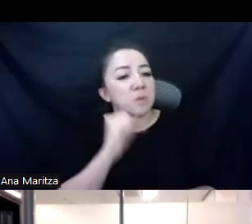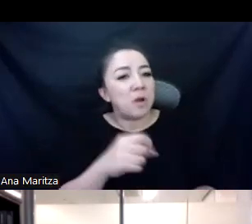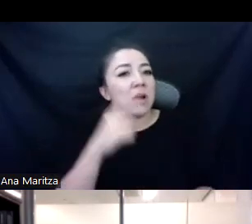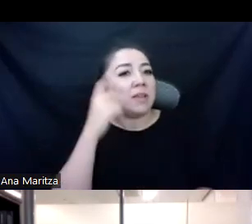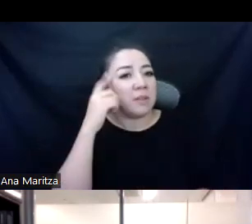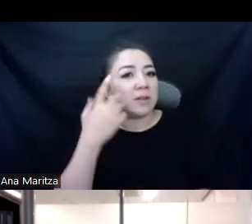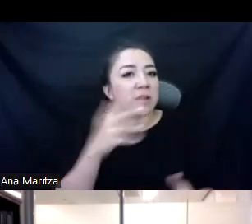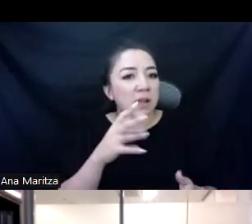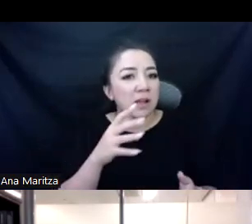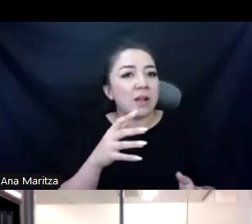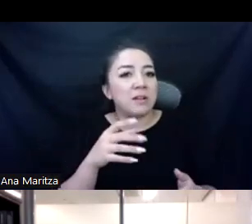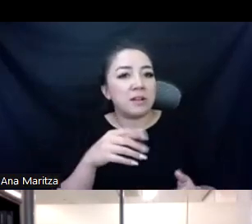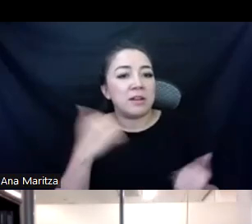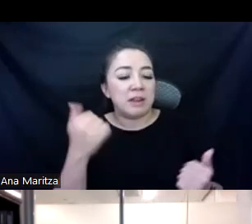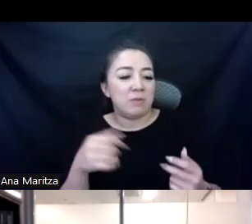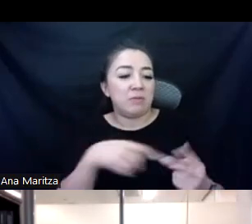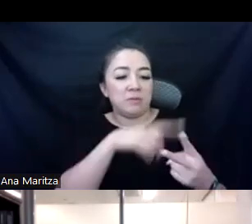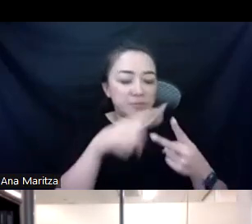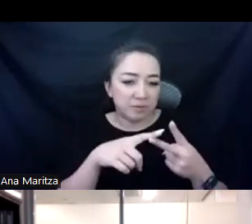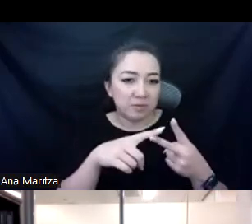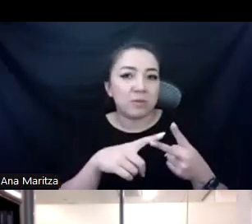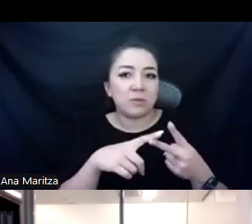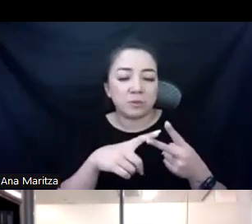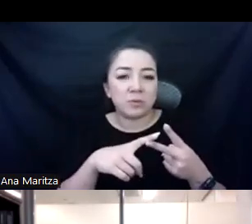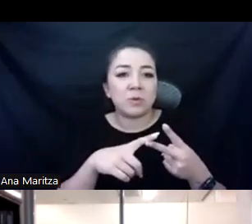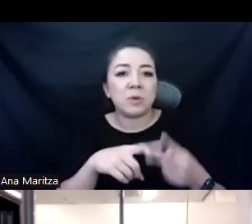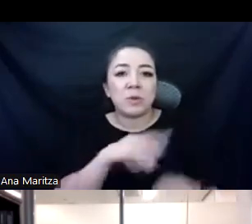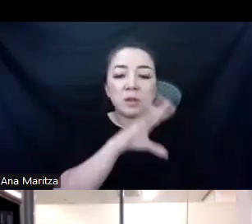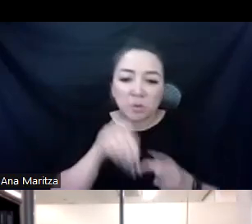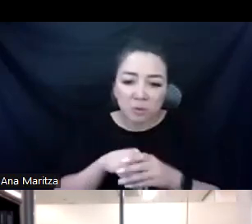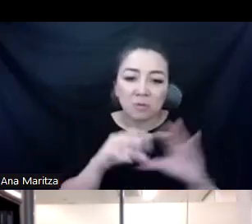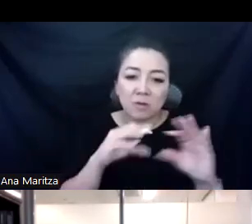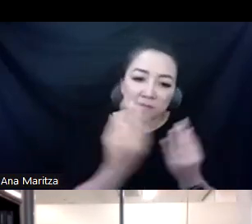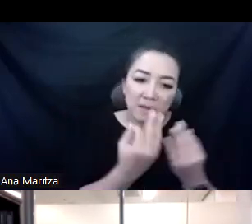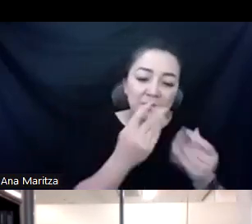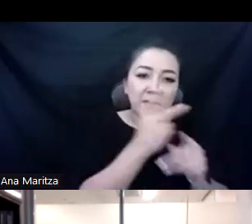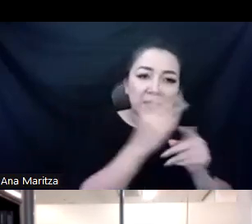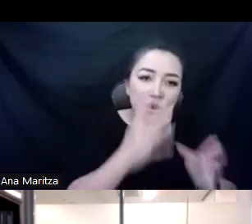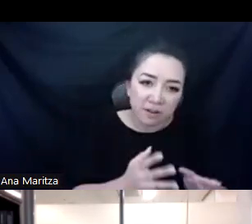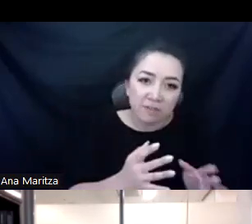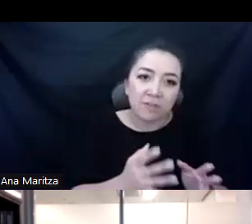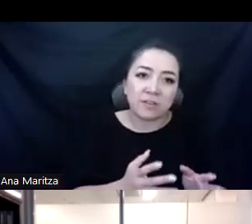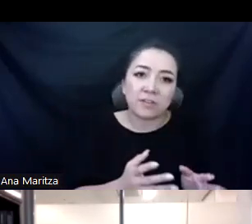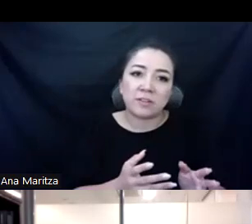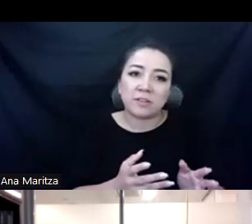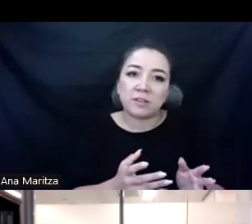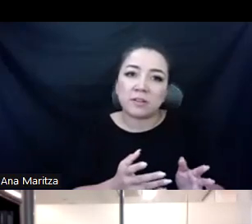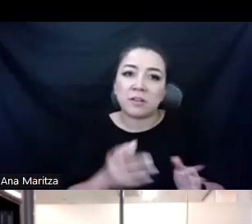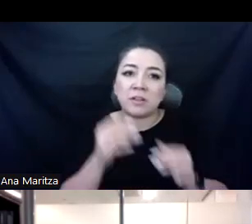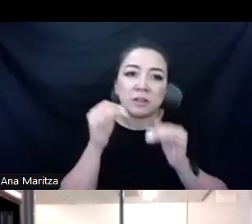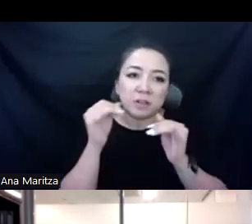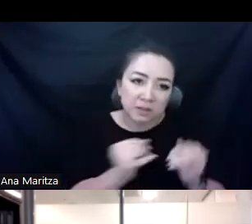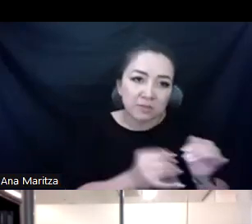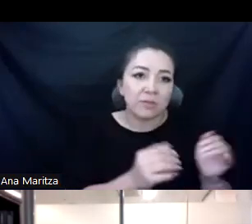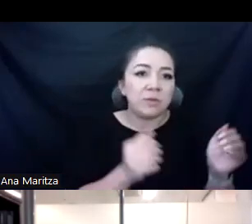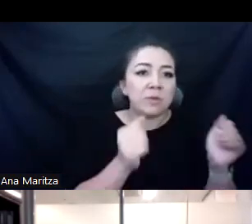kind of down to two, which is the incorporate family caregivers, individuals with